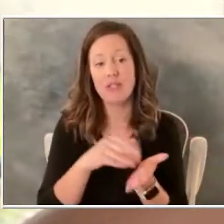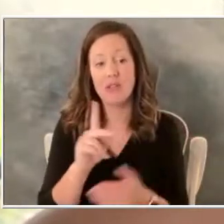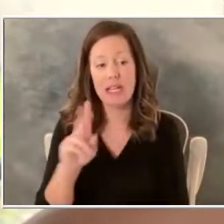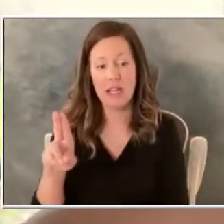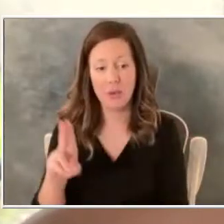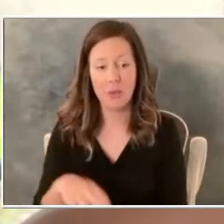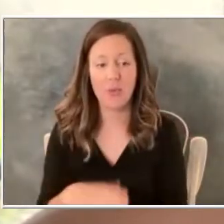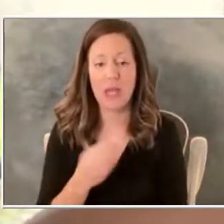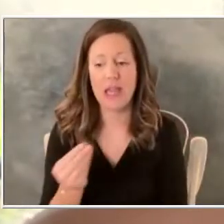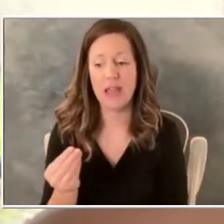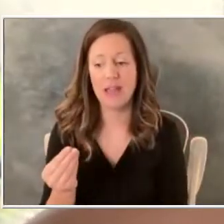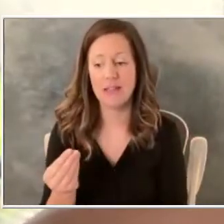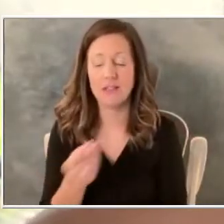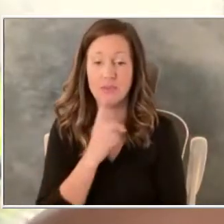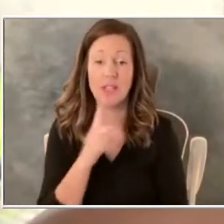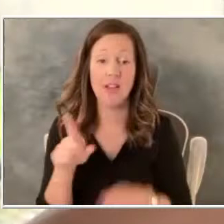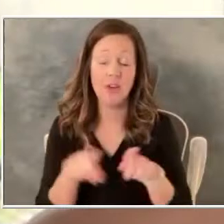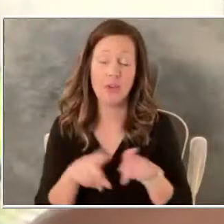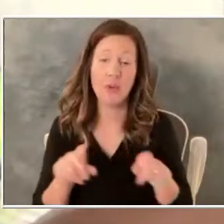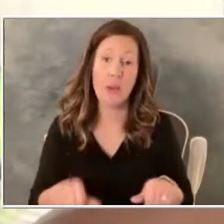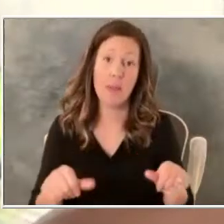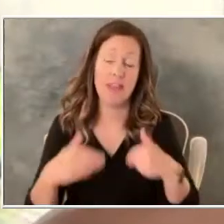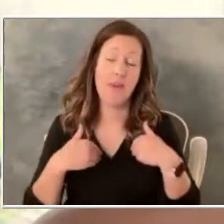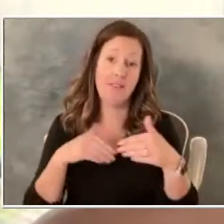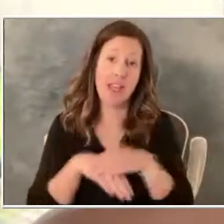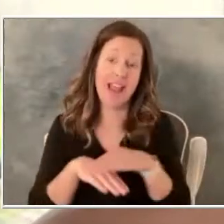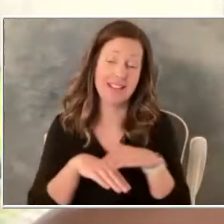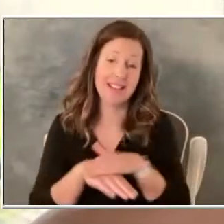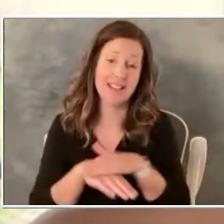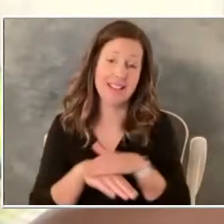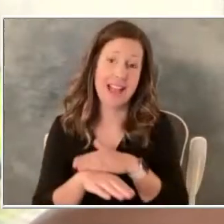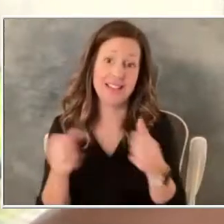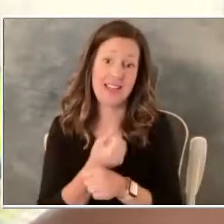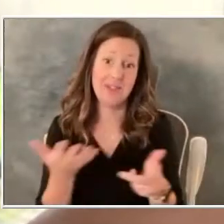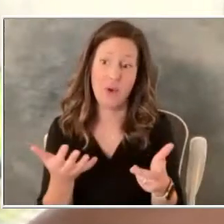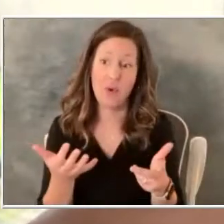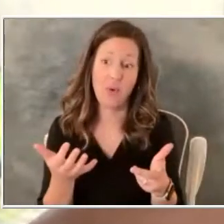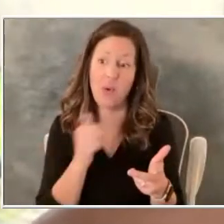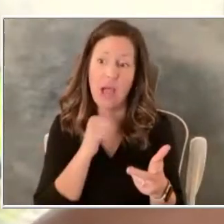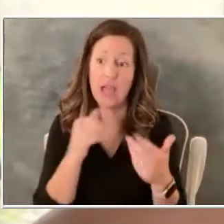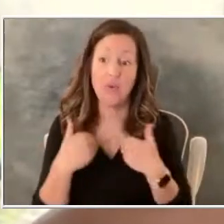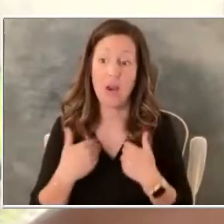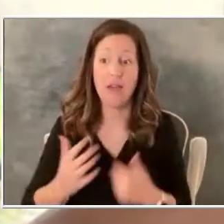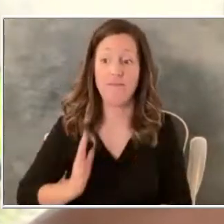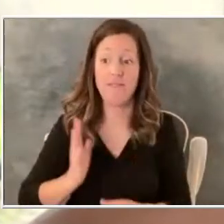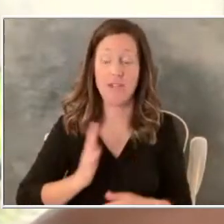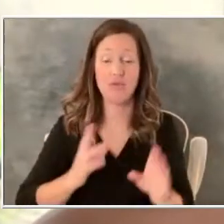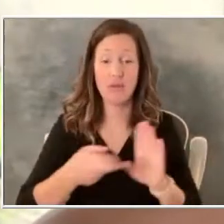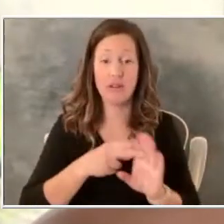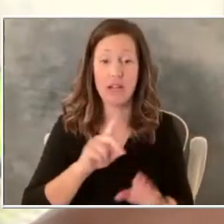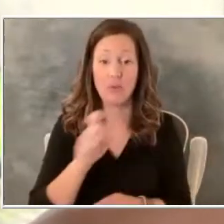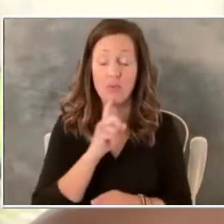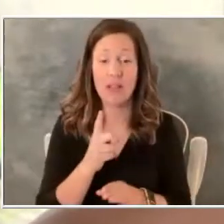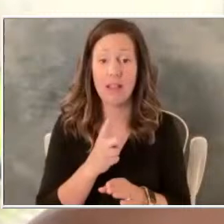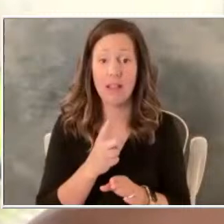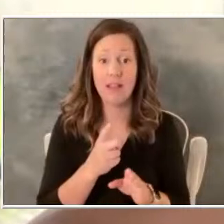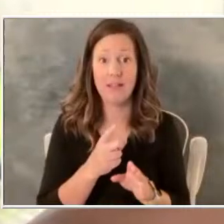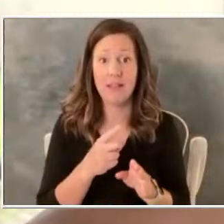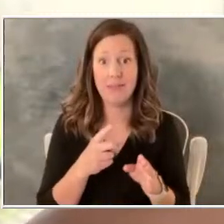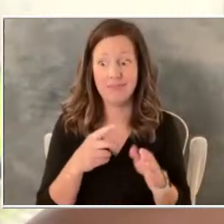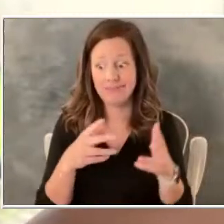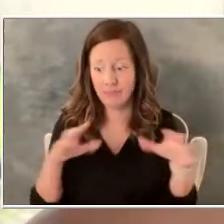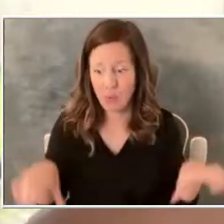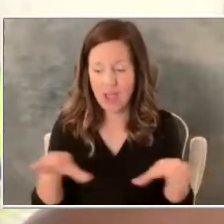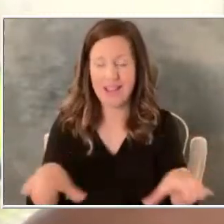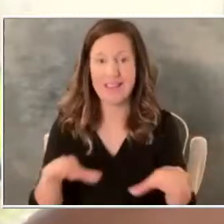for the ability to have access to this, even though I don't have any sort of a diagnosis. The proactive care is immeasurable to me, but